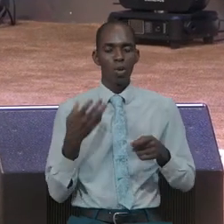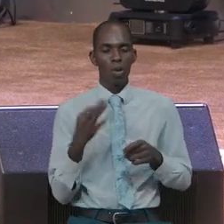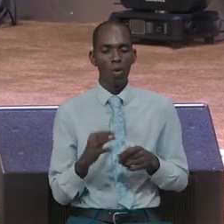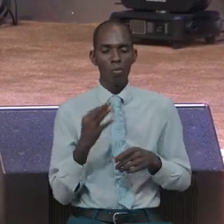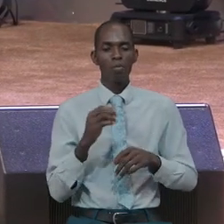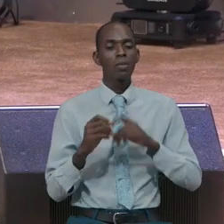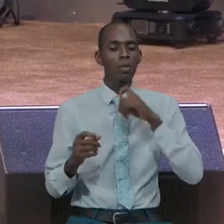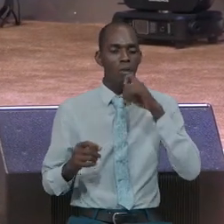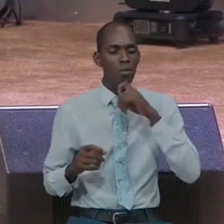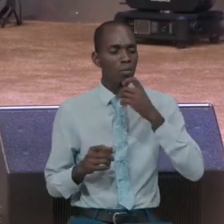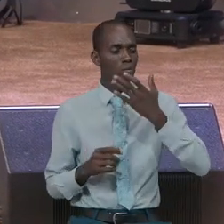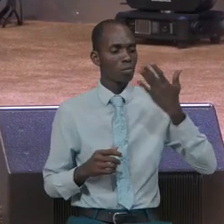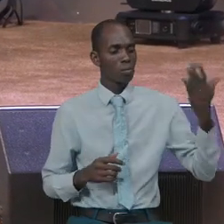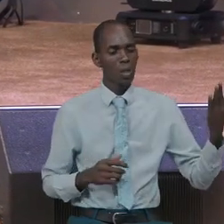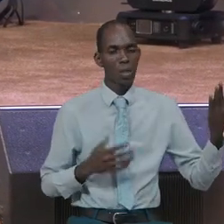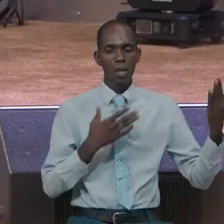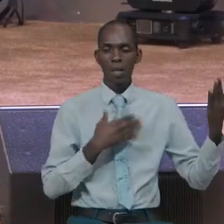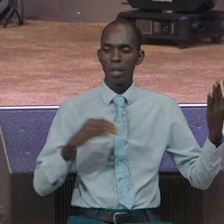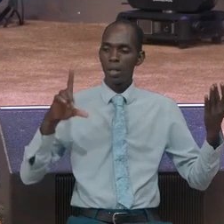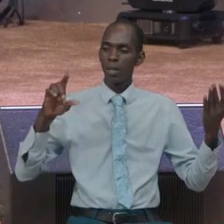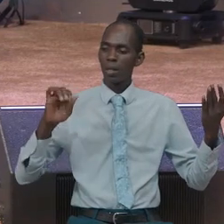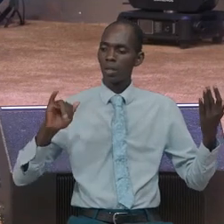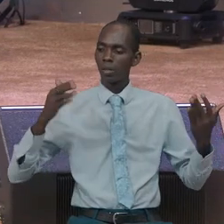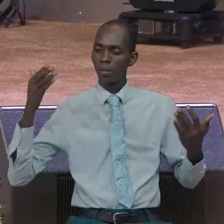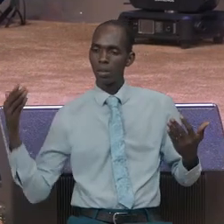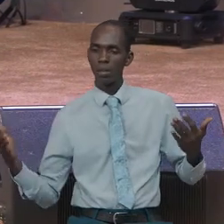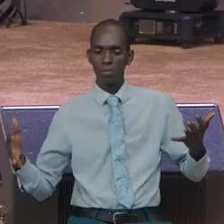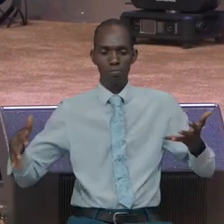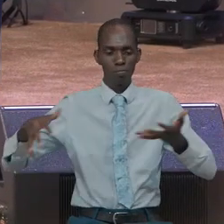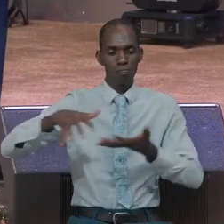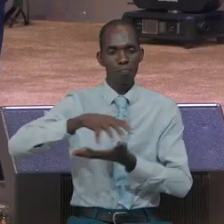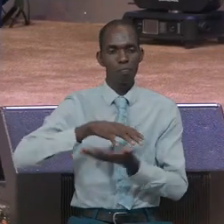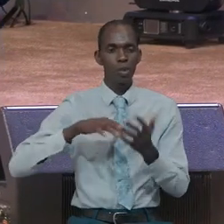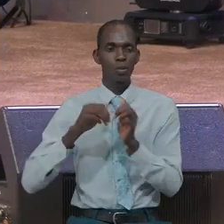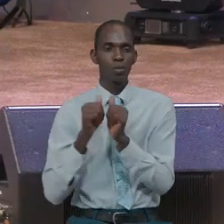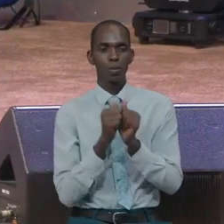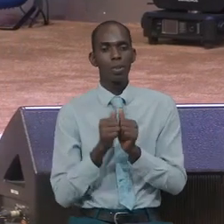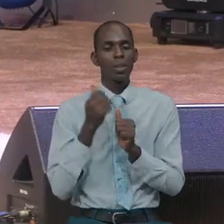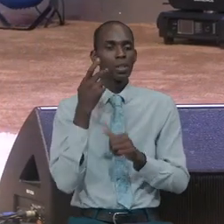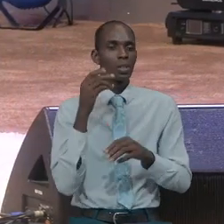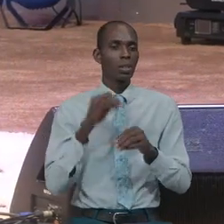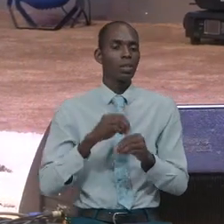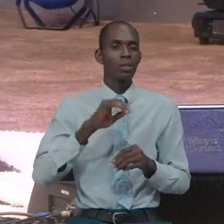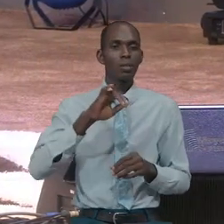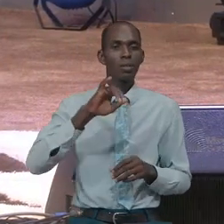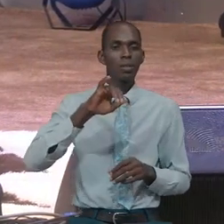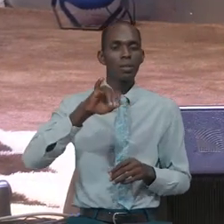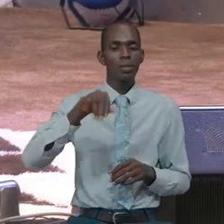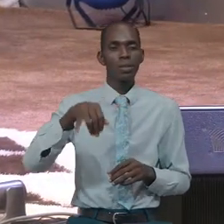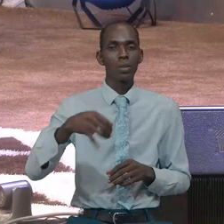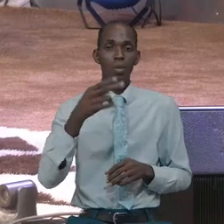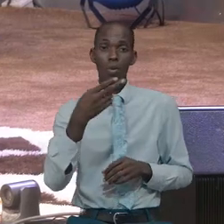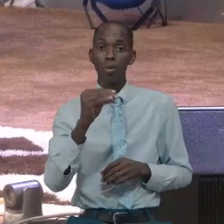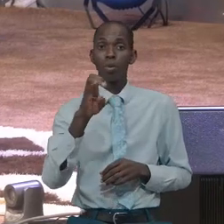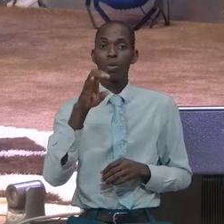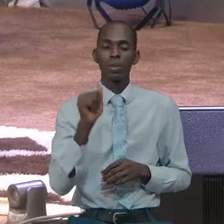and clay on the other hand, and they're mixed together. We're looking in Hosea chapter 7, and I'm reading